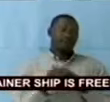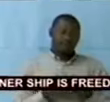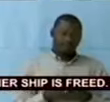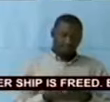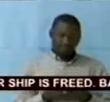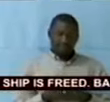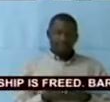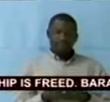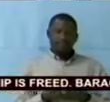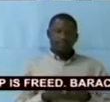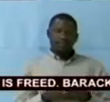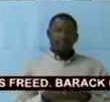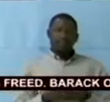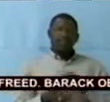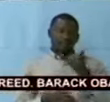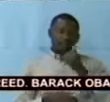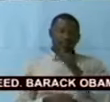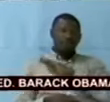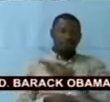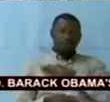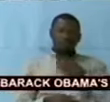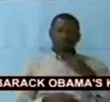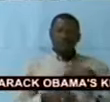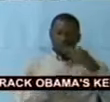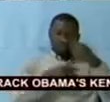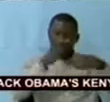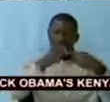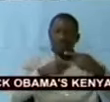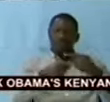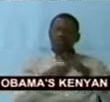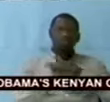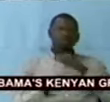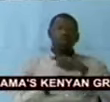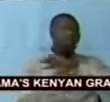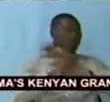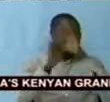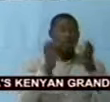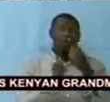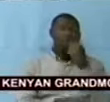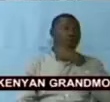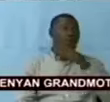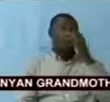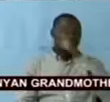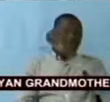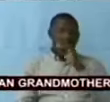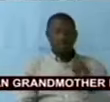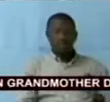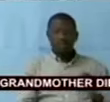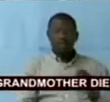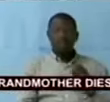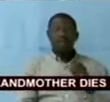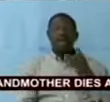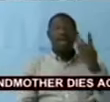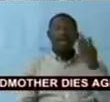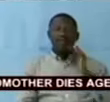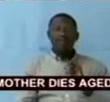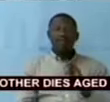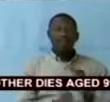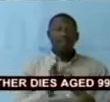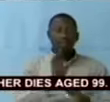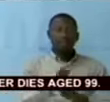Yeah, also to an extent, not 100%, because If a law is inconsistent